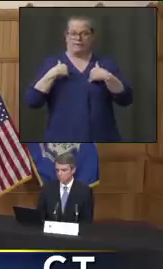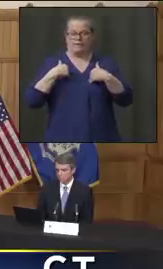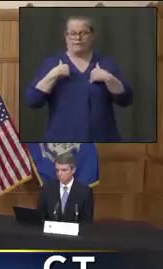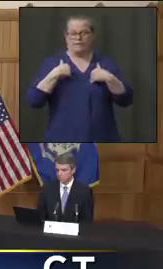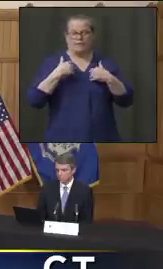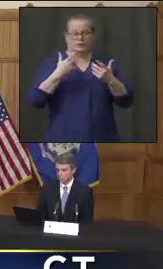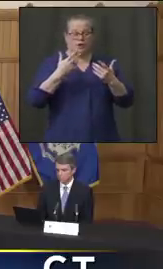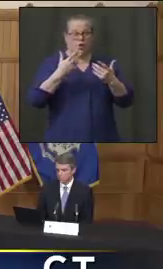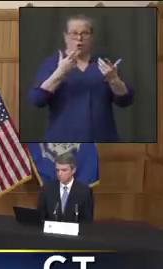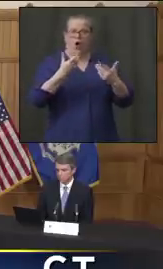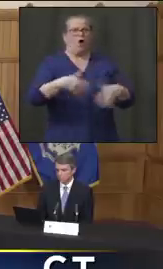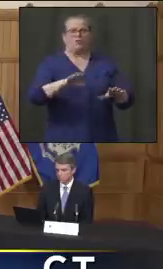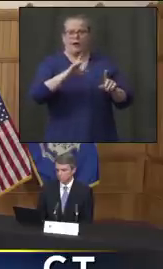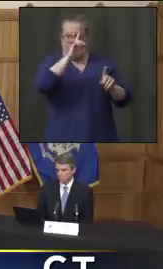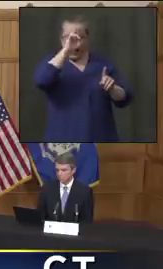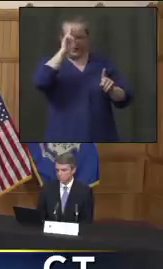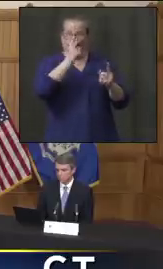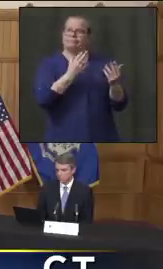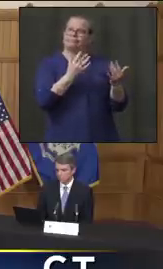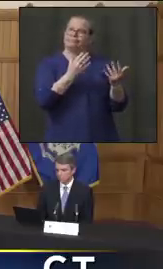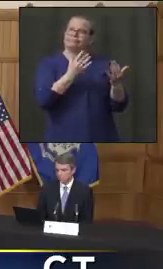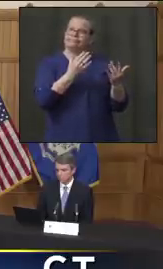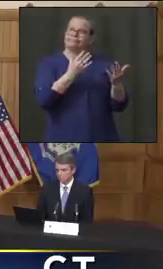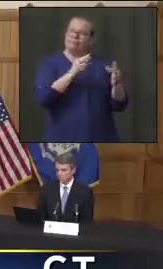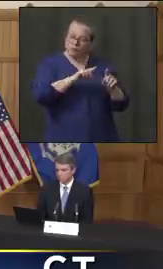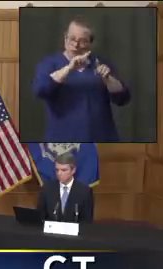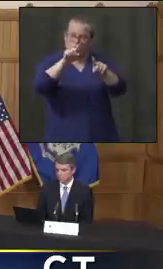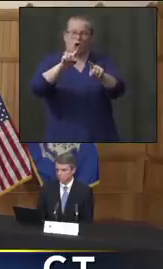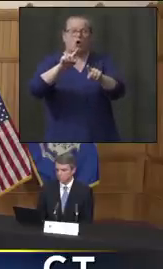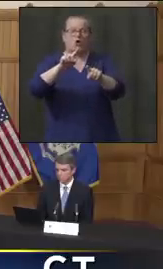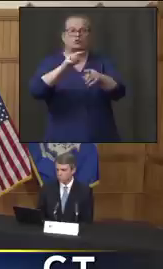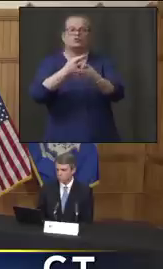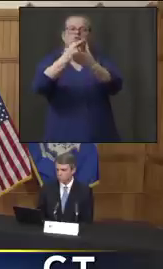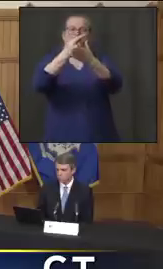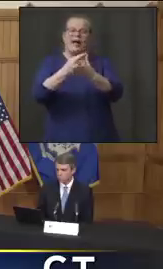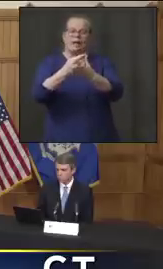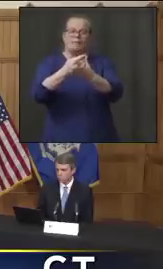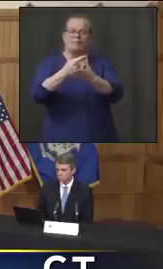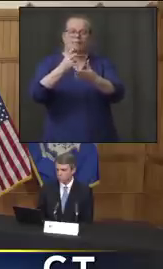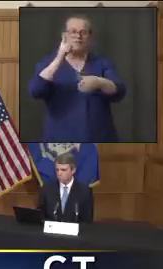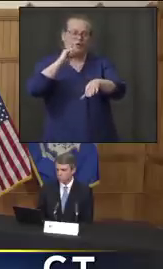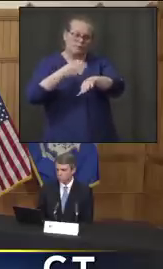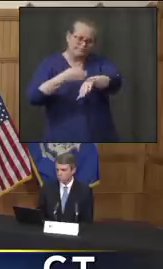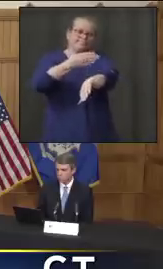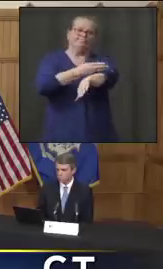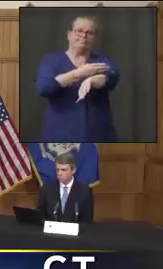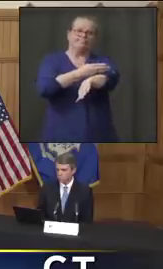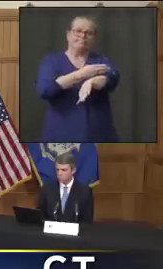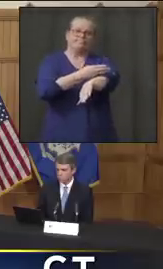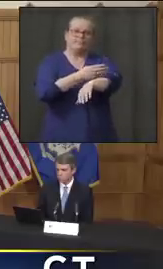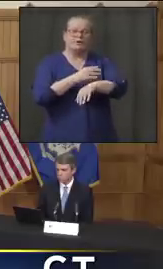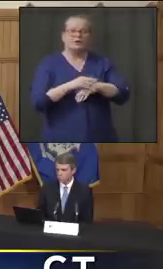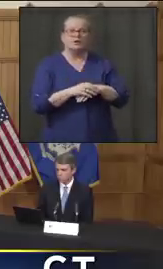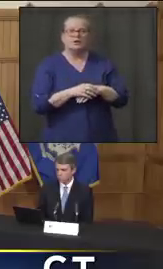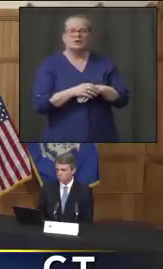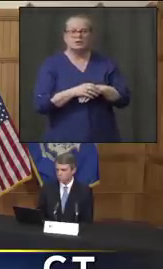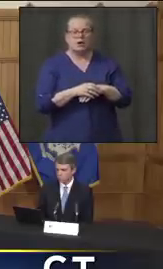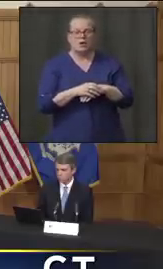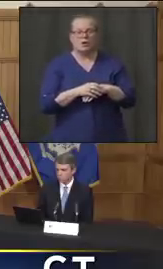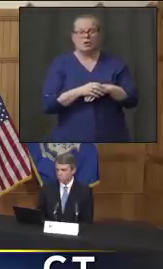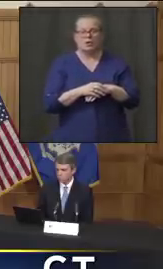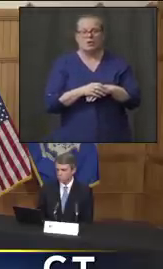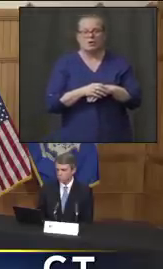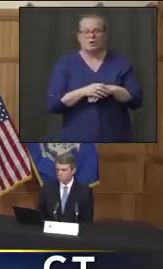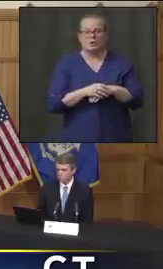already a long wait list to get into those two rehab centers. Will your recovery hospitals be able to take patients who are ready to